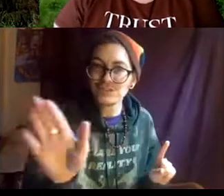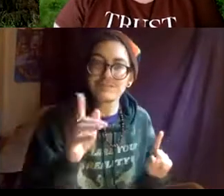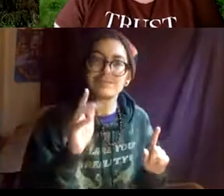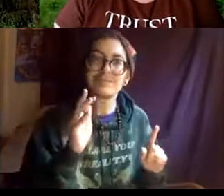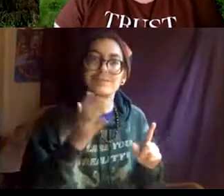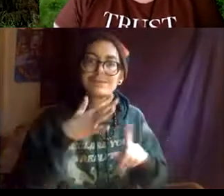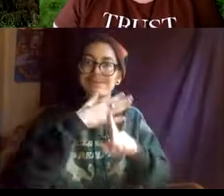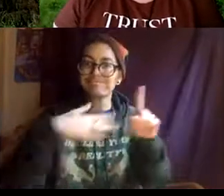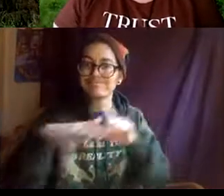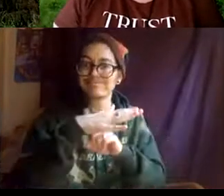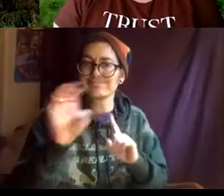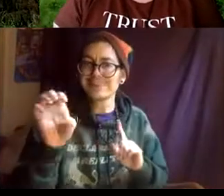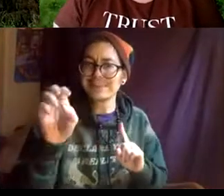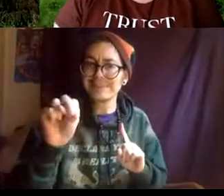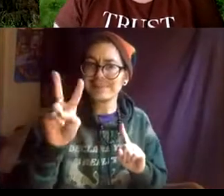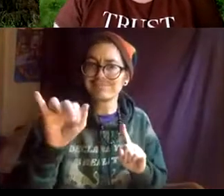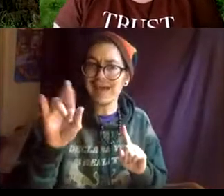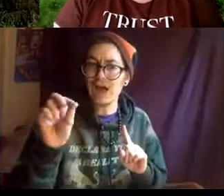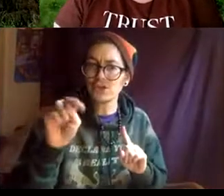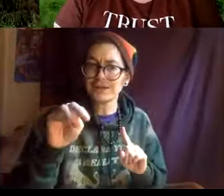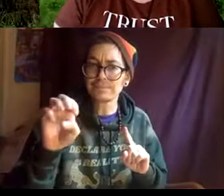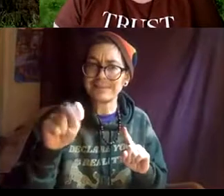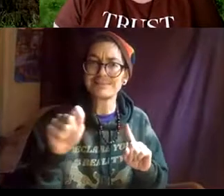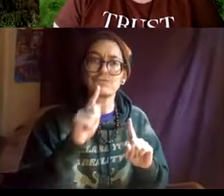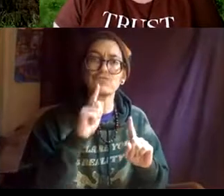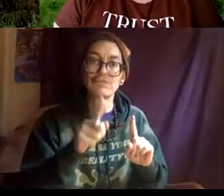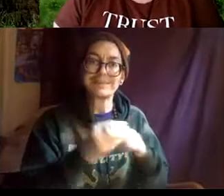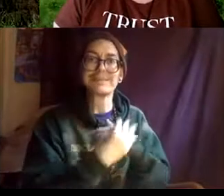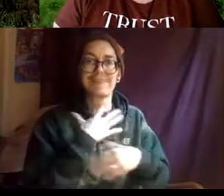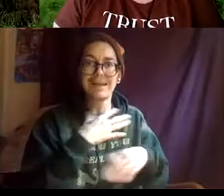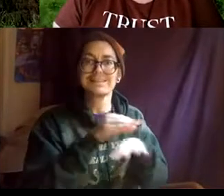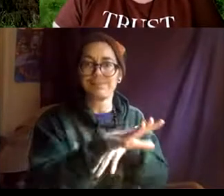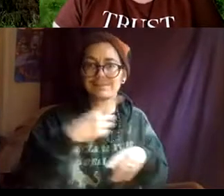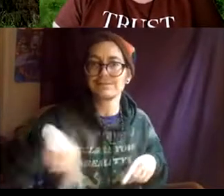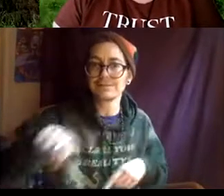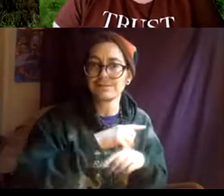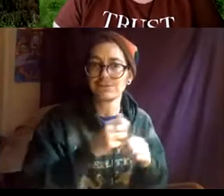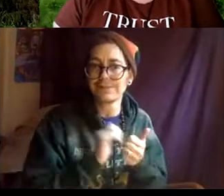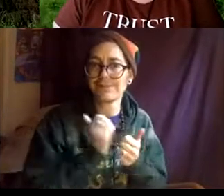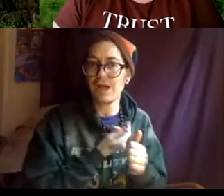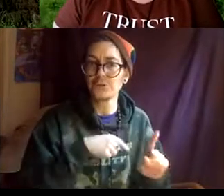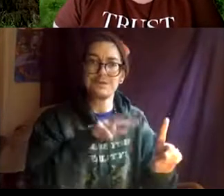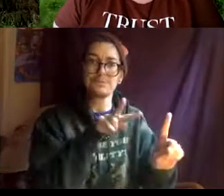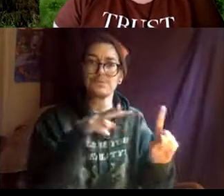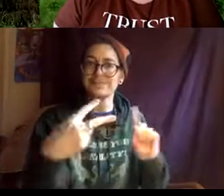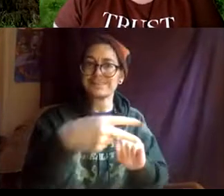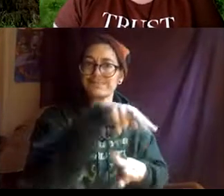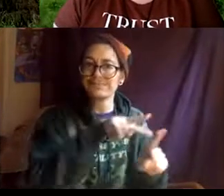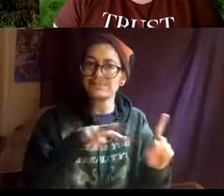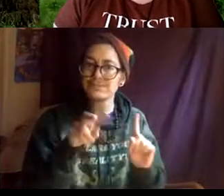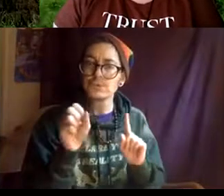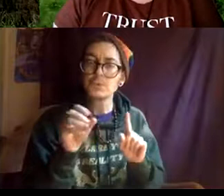when others not necessarily thinking about us, and we're not having that in our environment, it can be a little